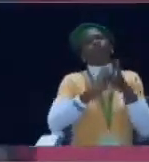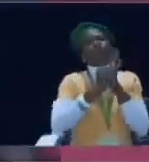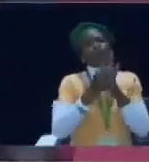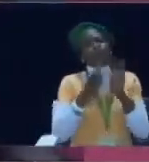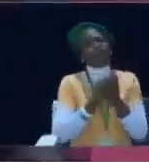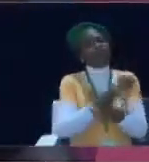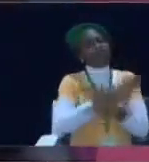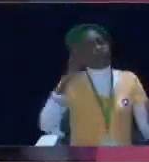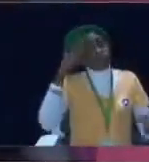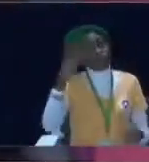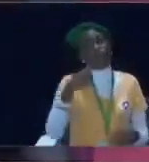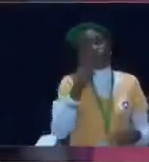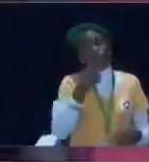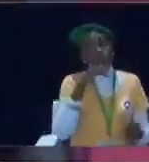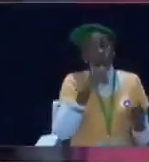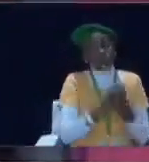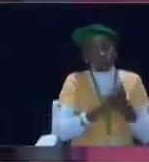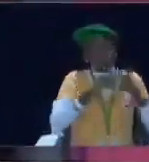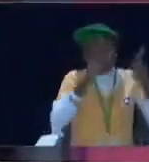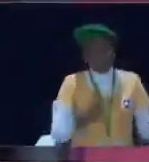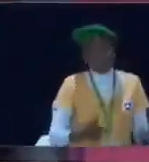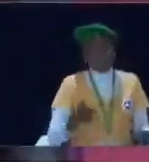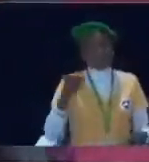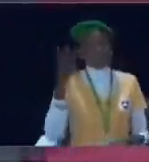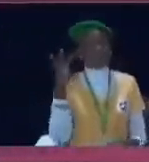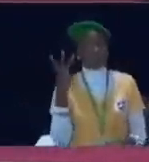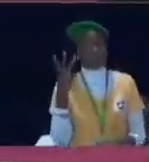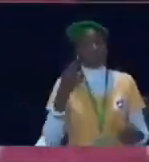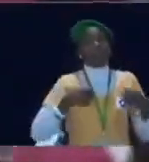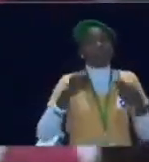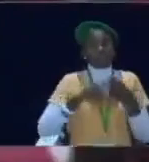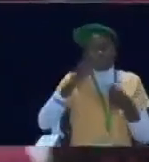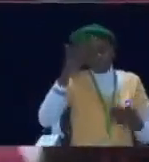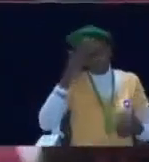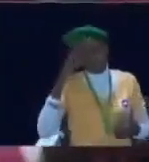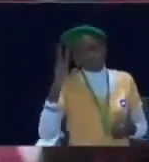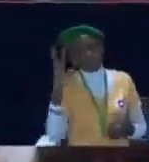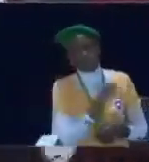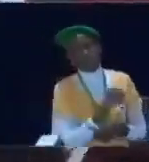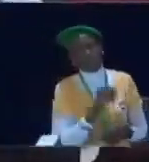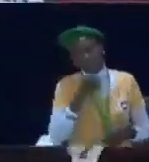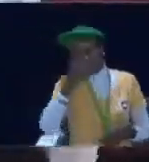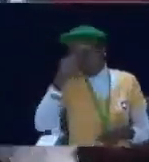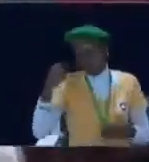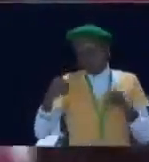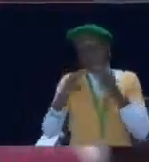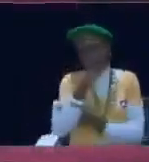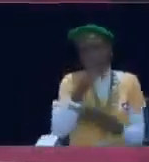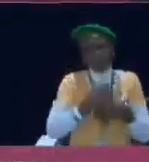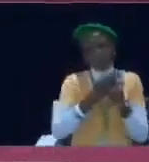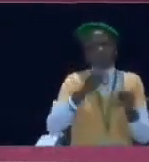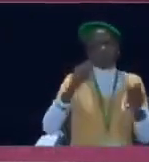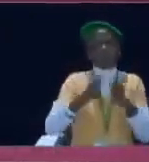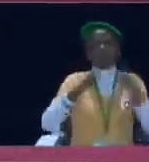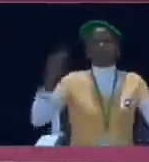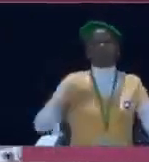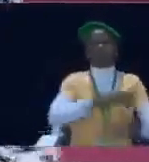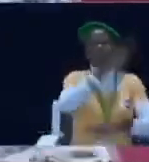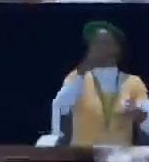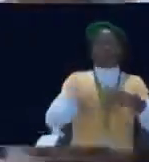not know who Japheth was had to know Japheth because God made him a great